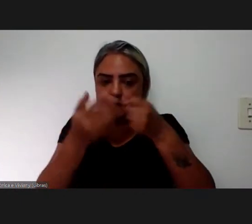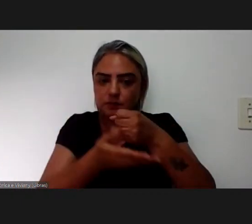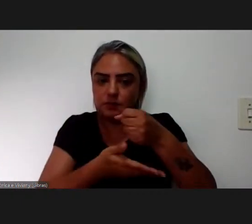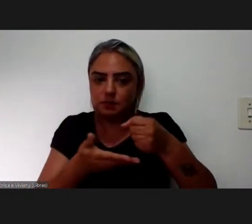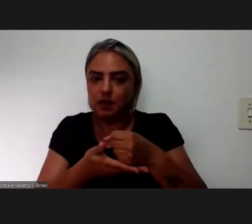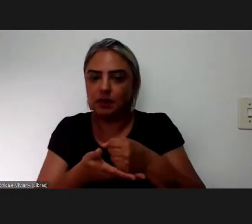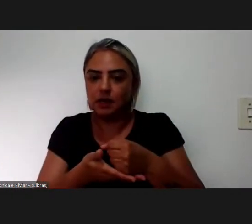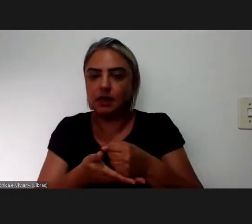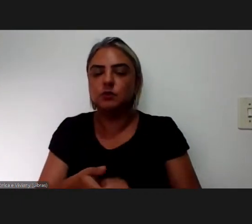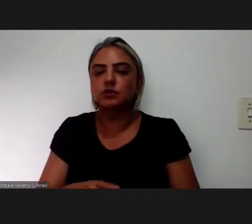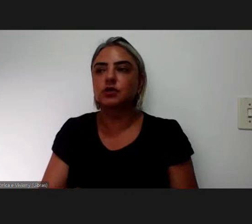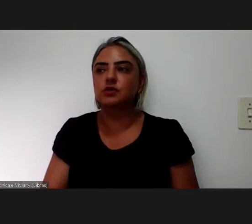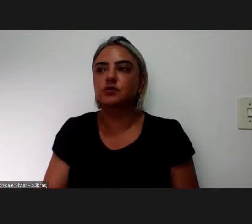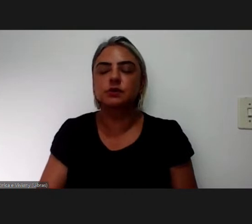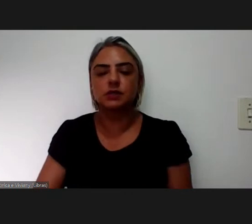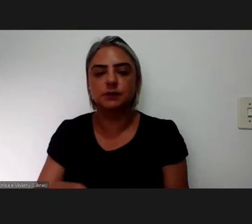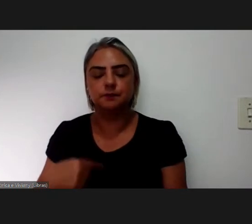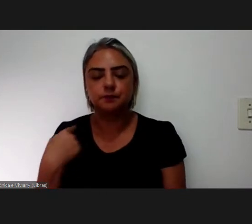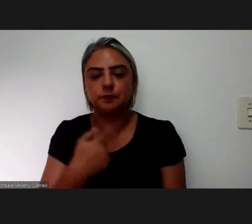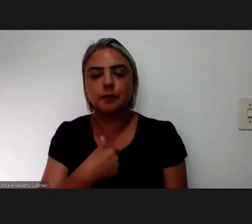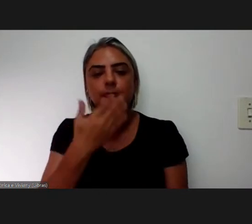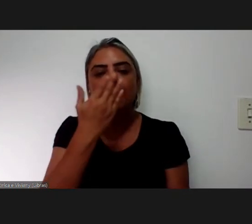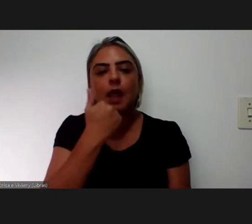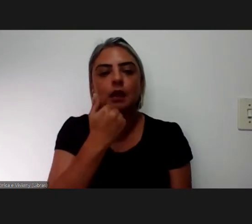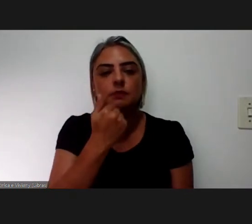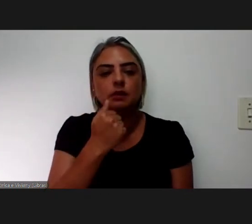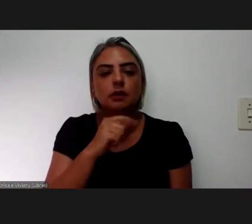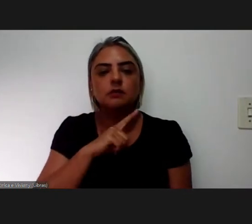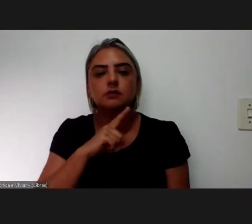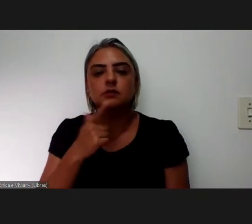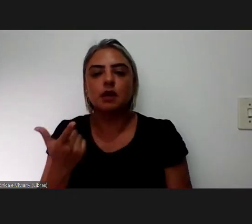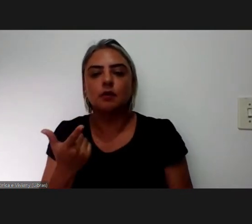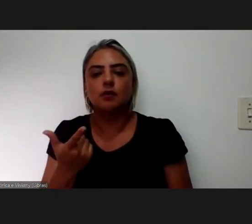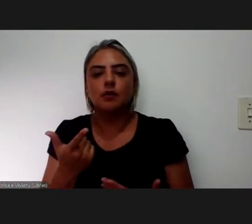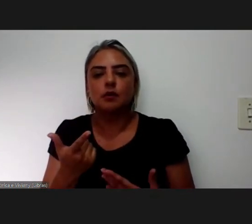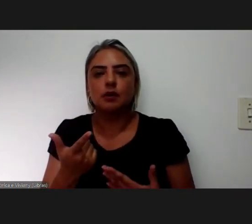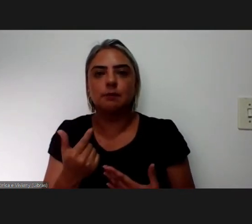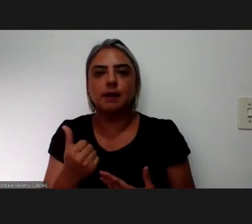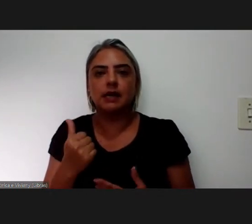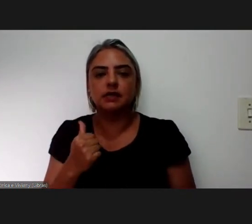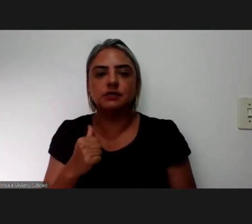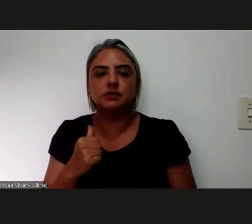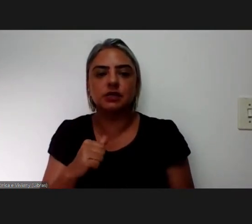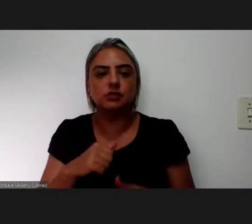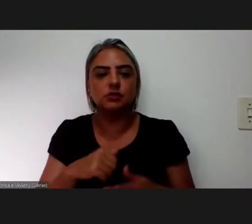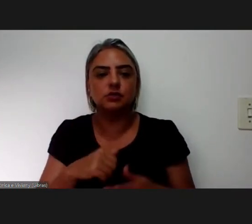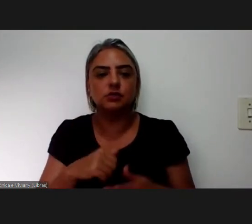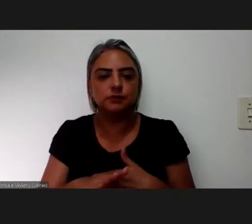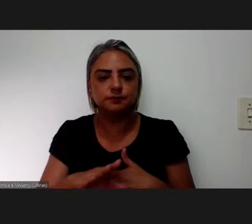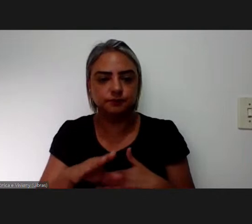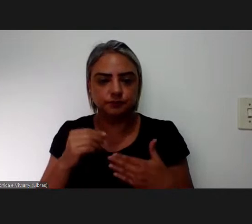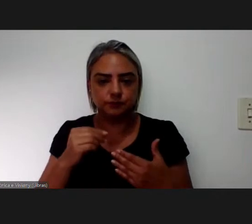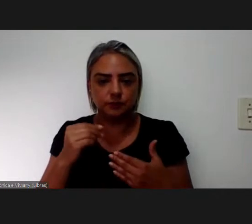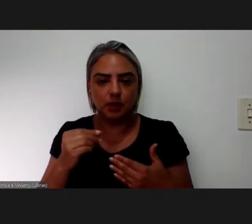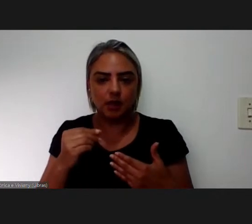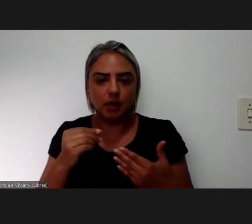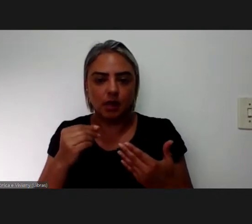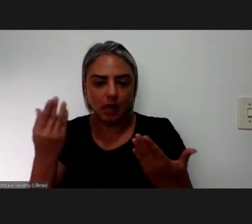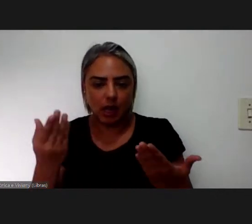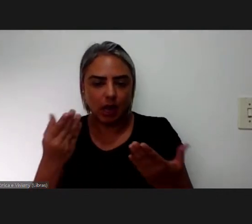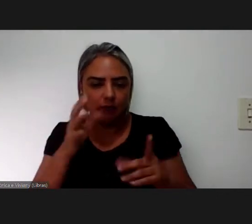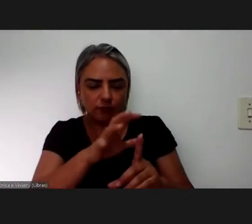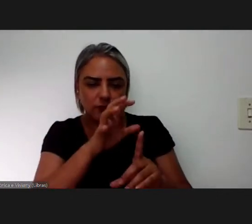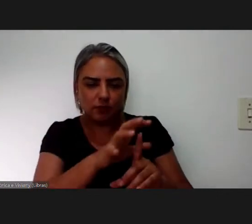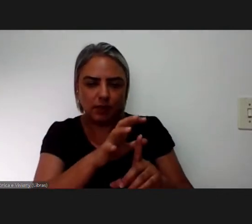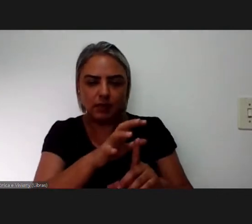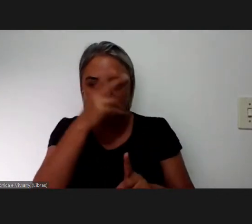agenda primary attention for 2 reasons. First, because feeding is a risk factor that most impacts in the